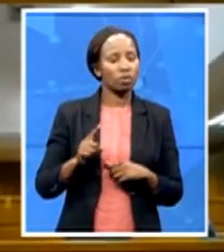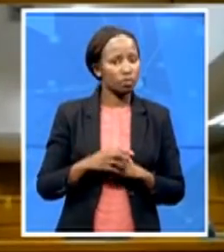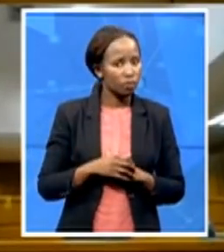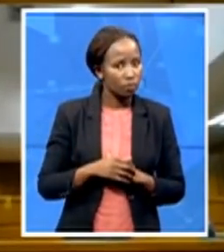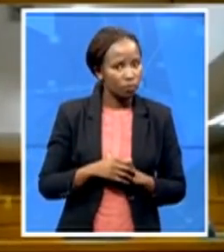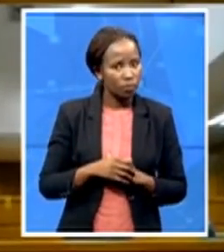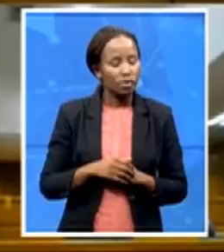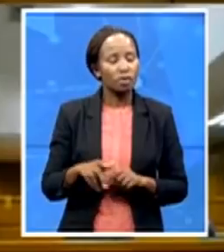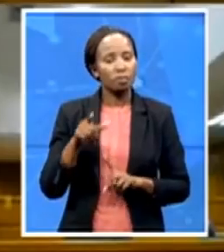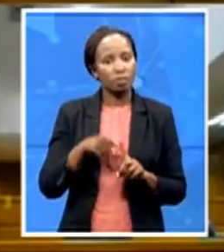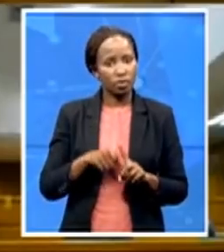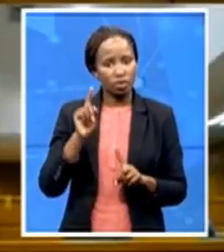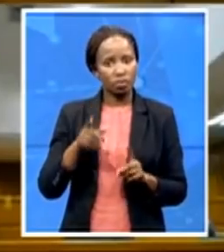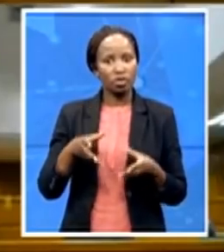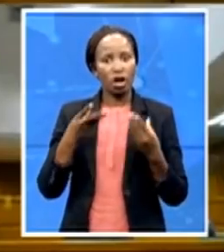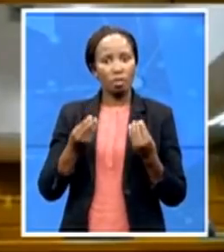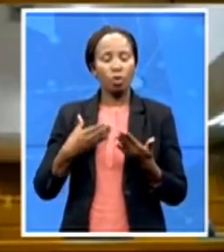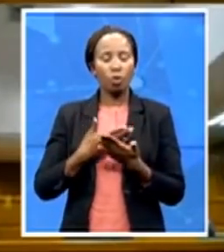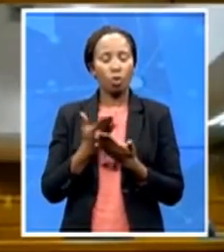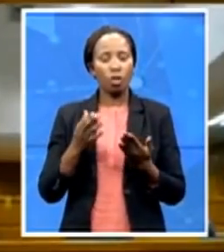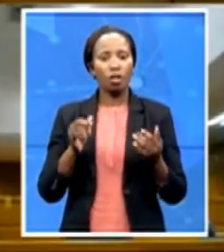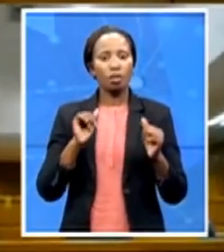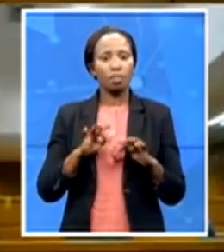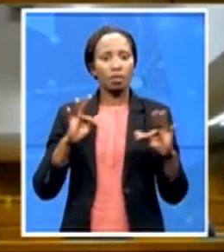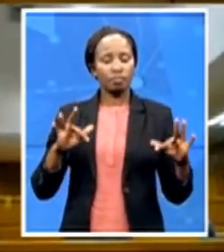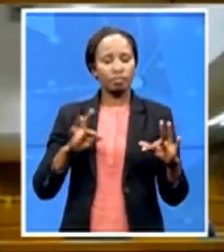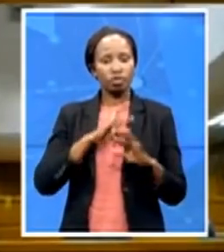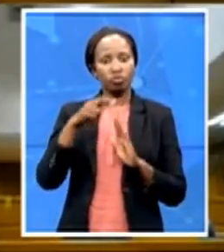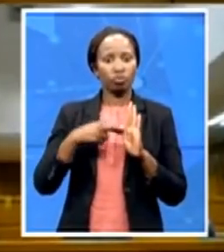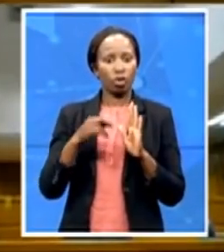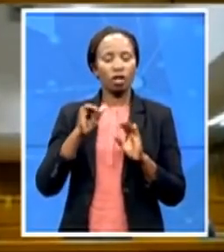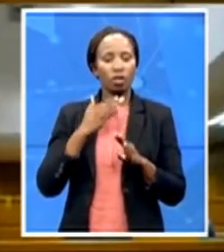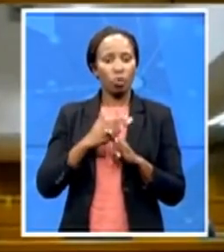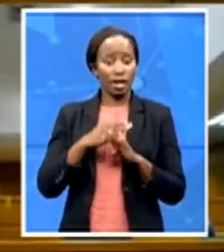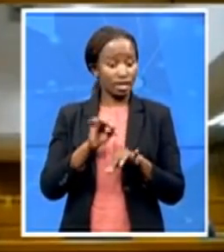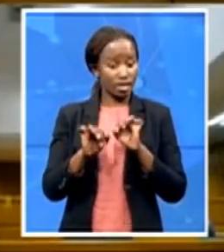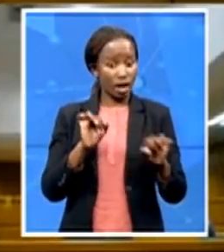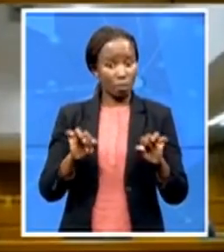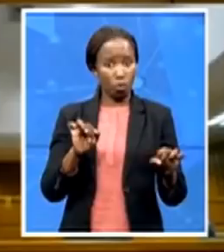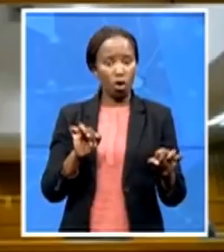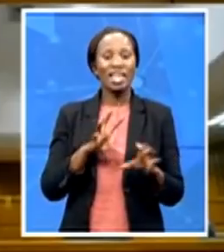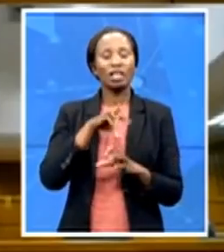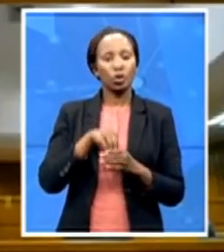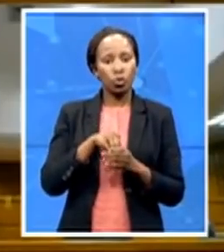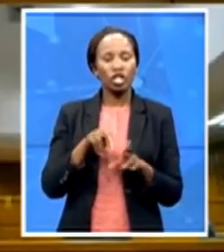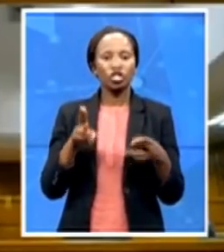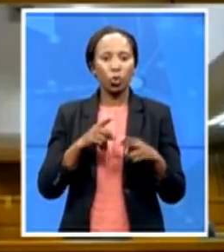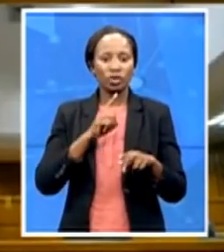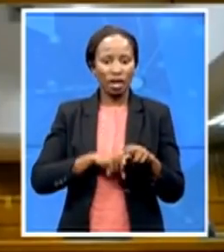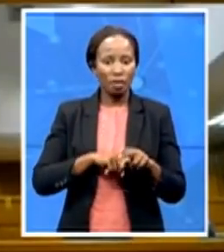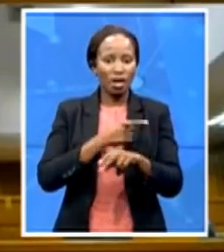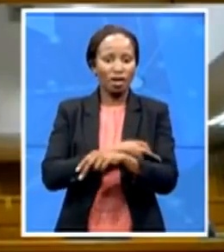officer's ability to perform his or her work, includes temporary incapacity, We submit that does not alter the